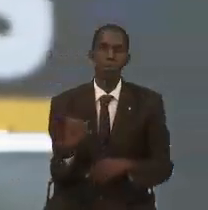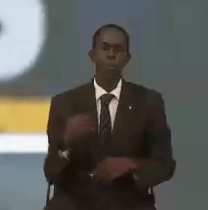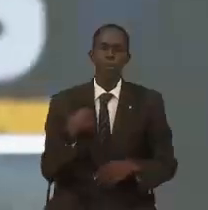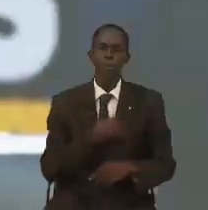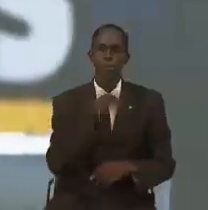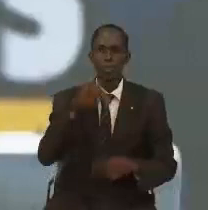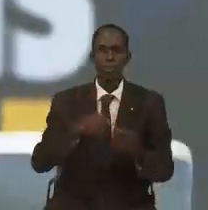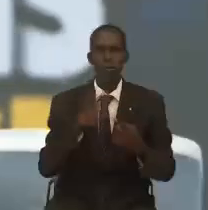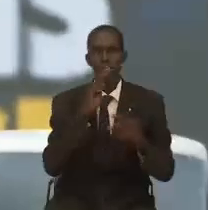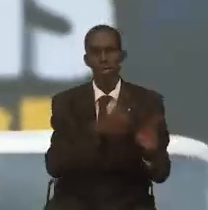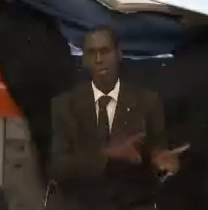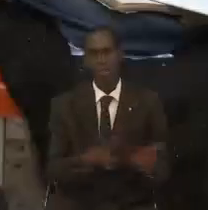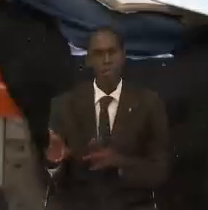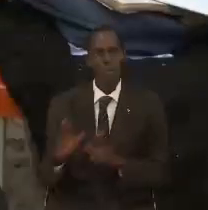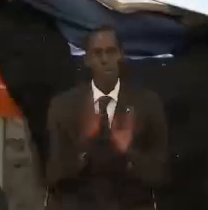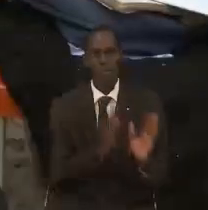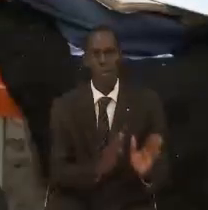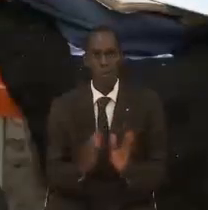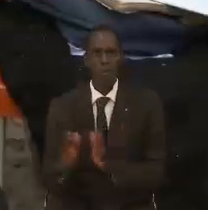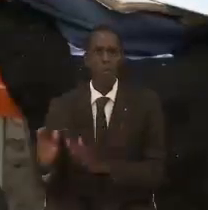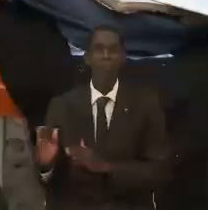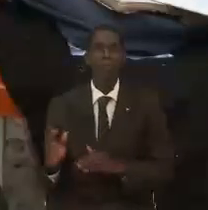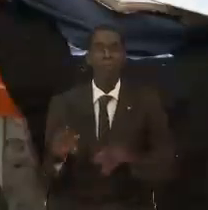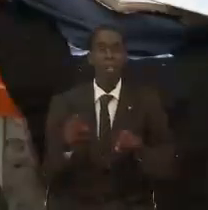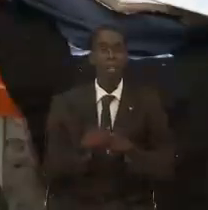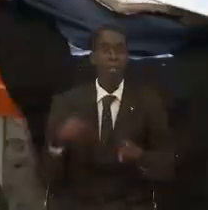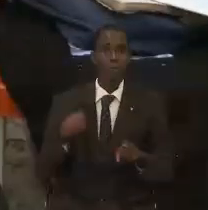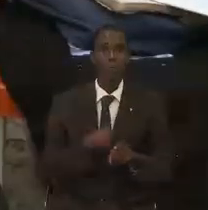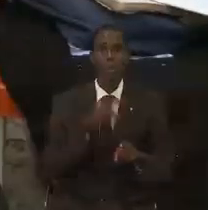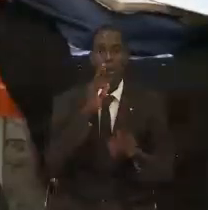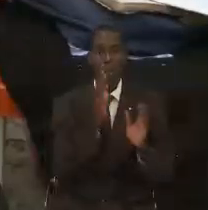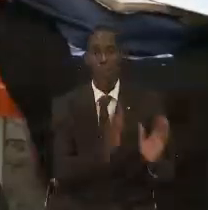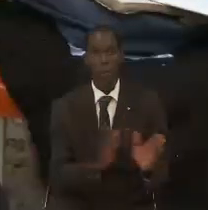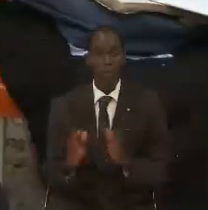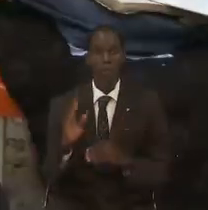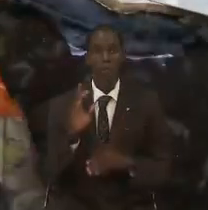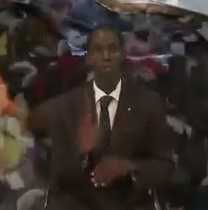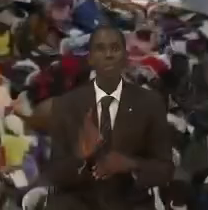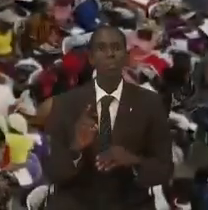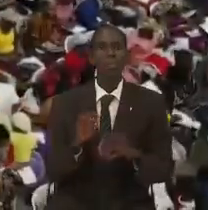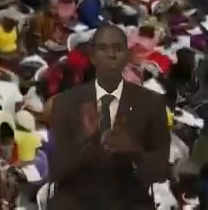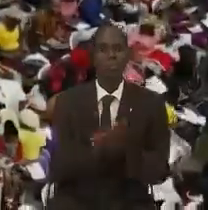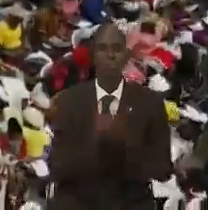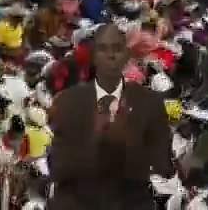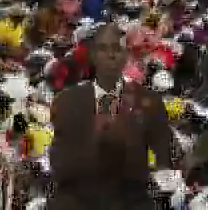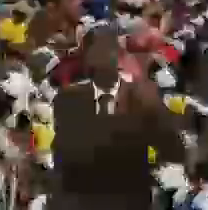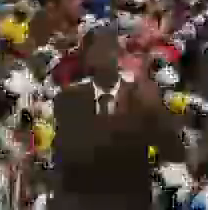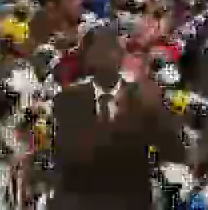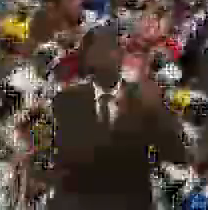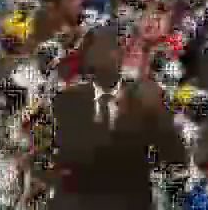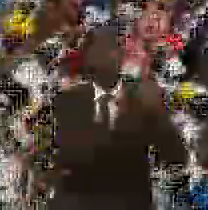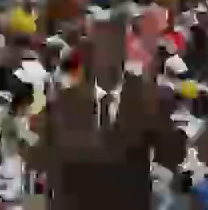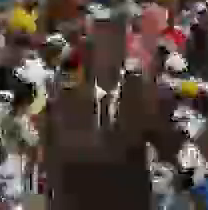We need to be prepared. And it is as we are prepared that the Lord comes, and then